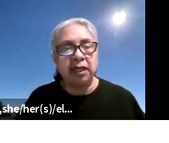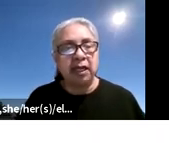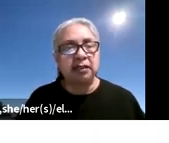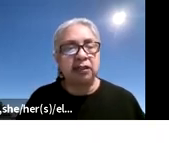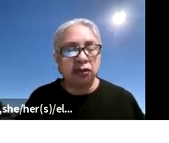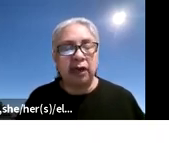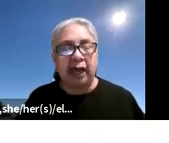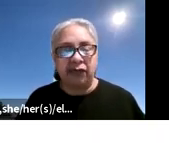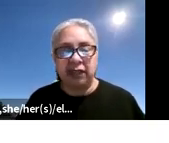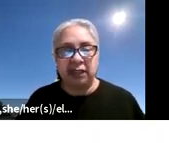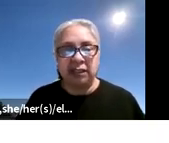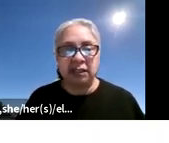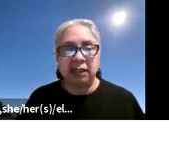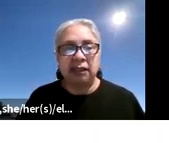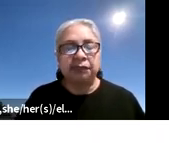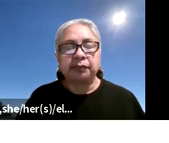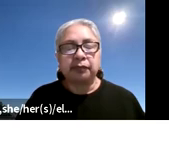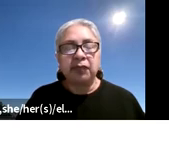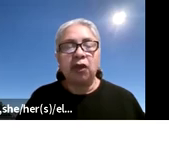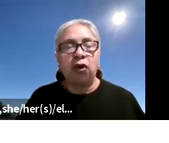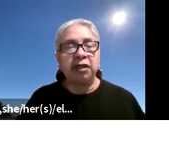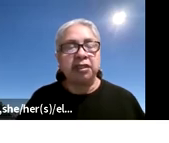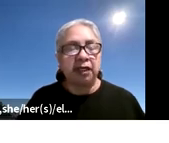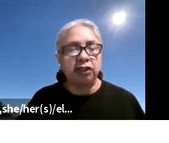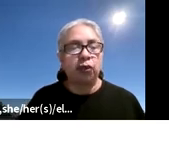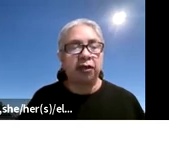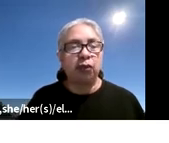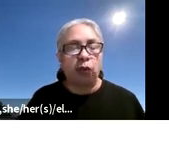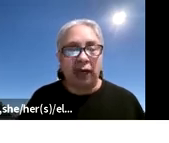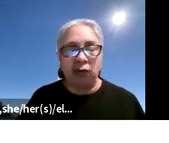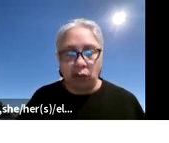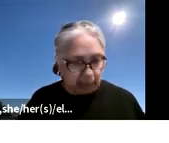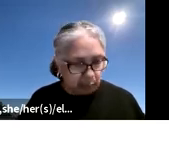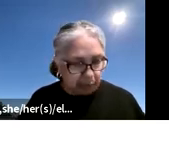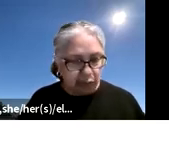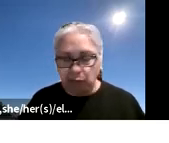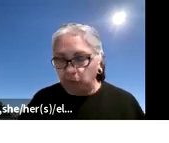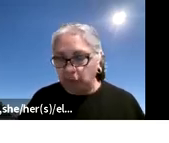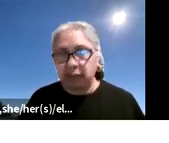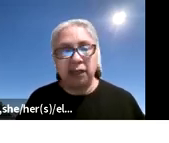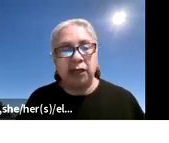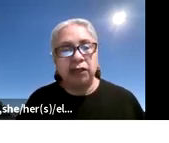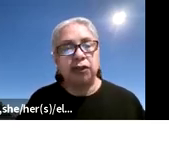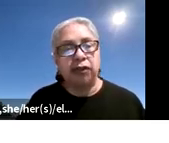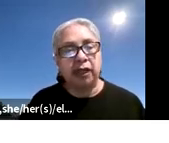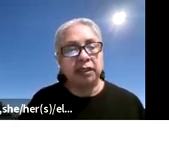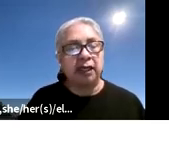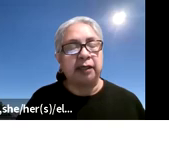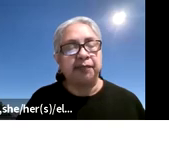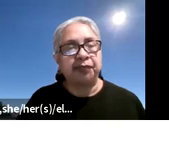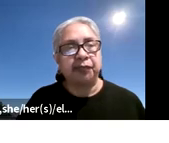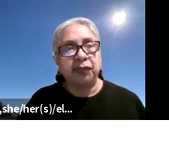that we as new advocates are in touch with why we want to do the work so